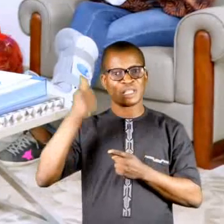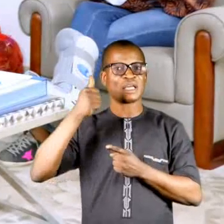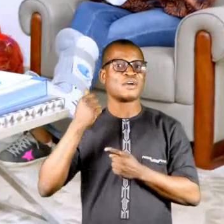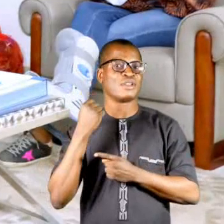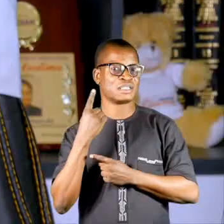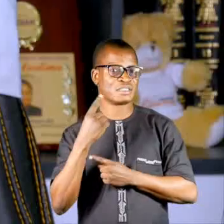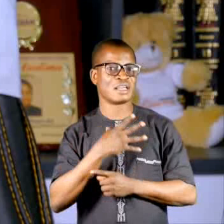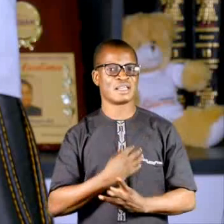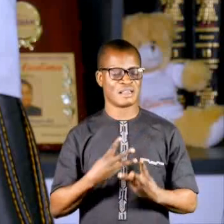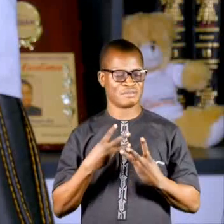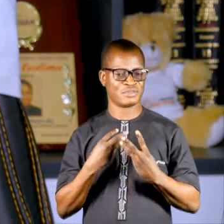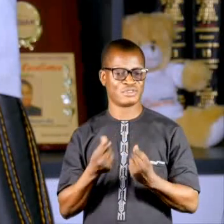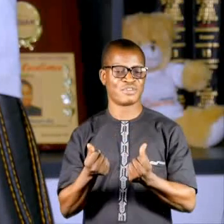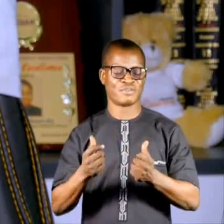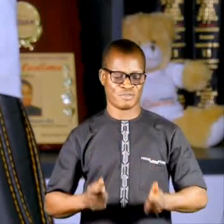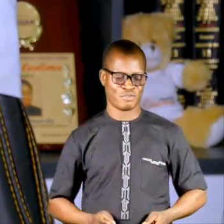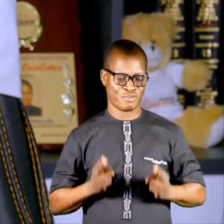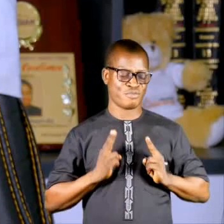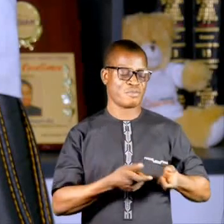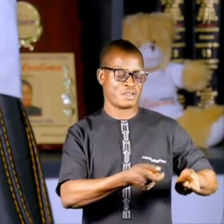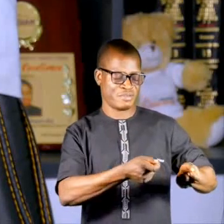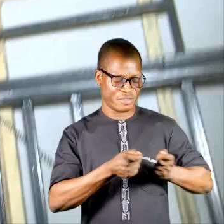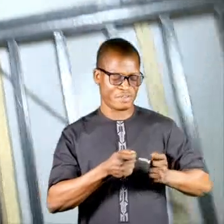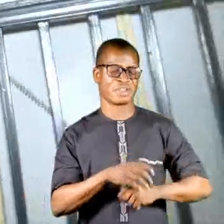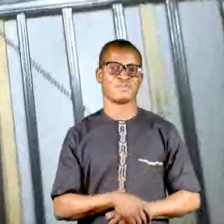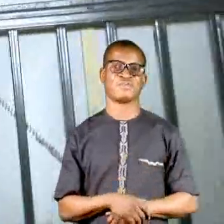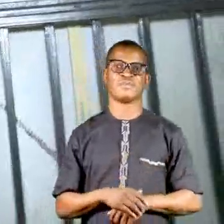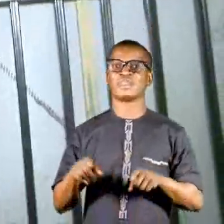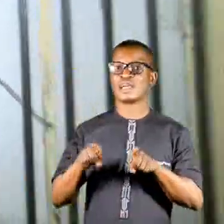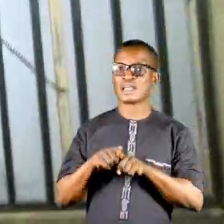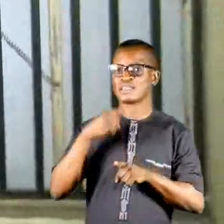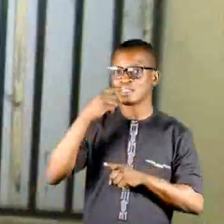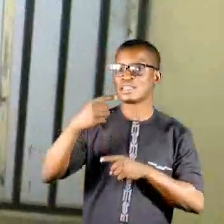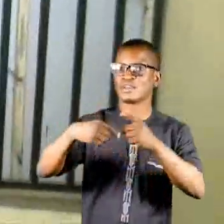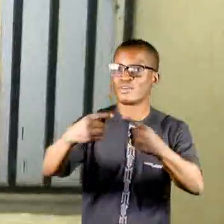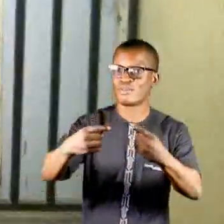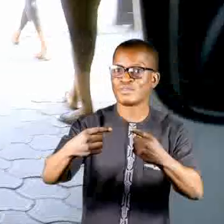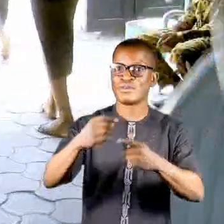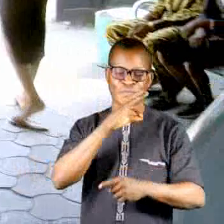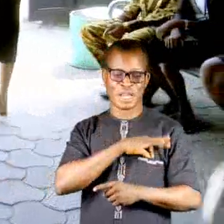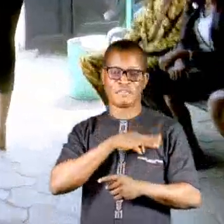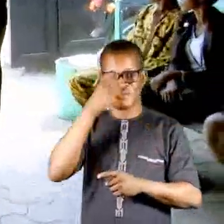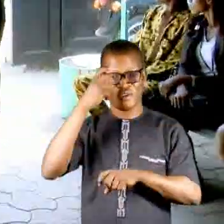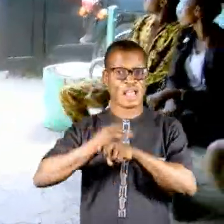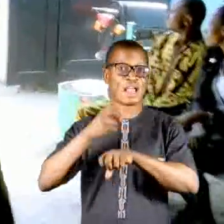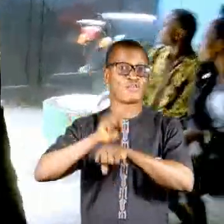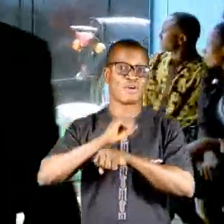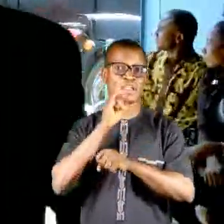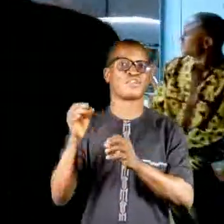understand and tackle human trafficking. As the saying goes, the reward for hard